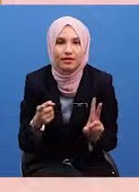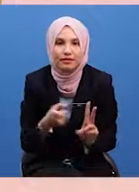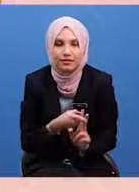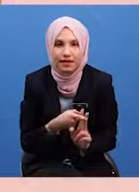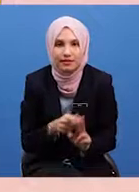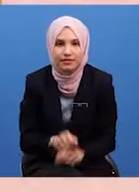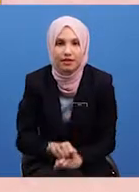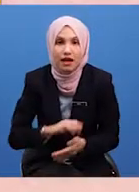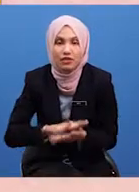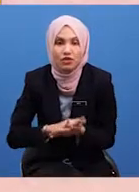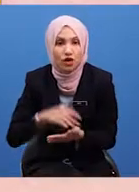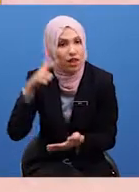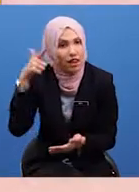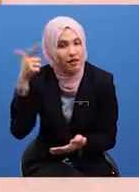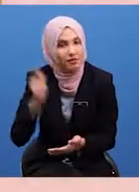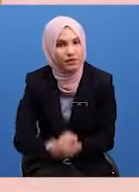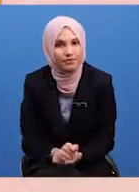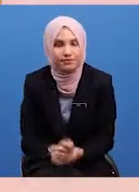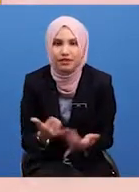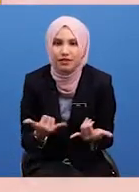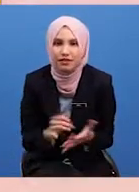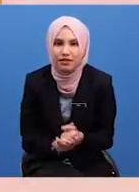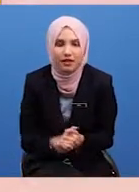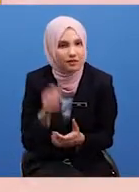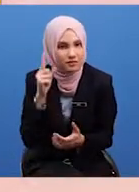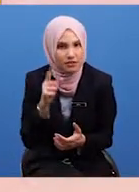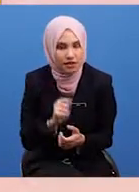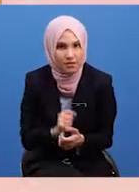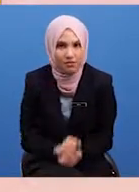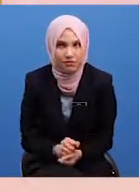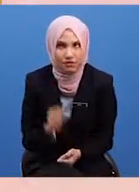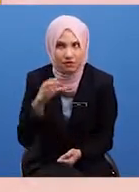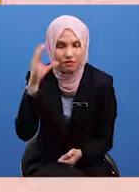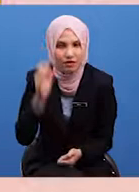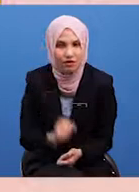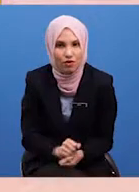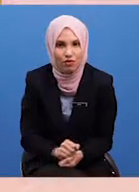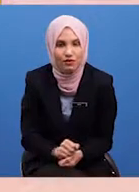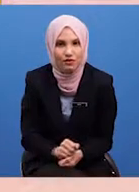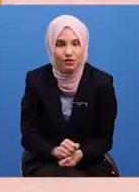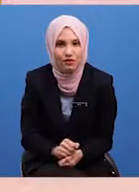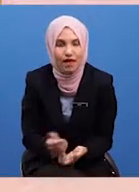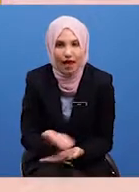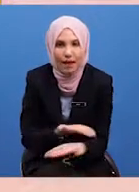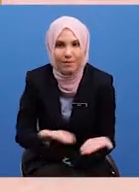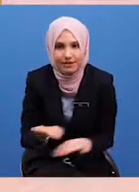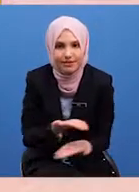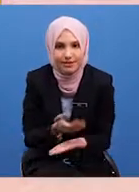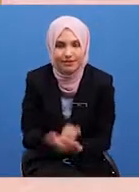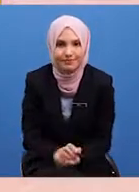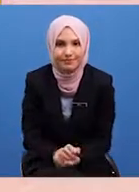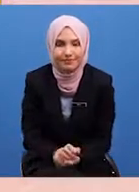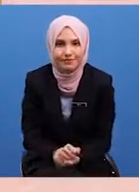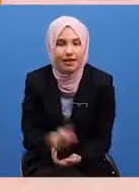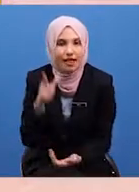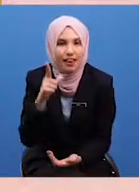is the school library. Now, let's take a moment to recall what event happens here. Lin goes